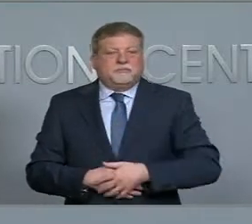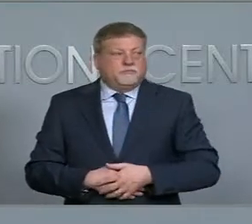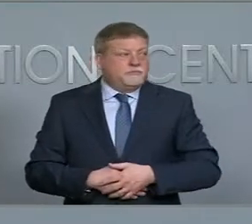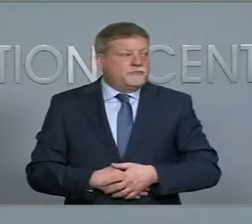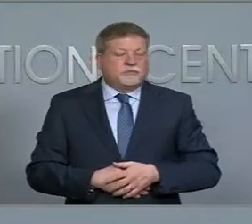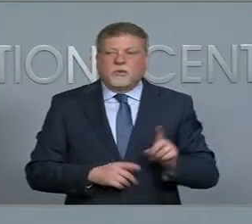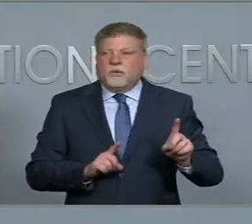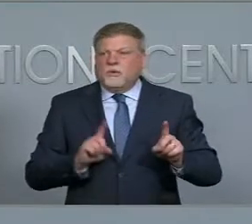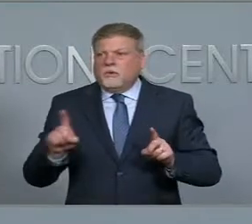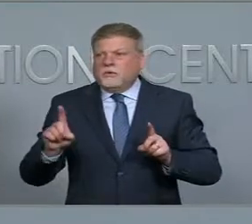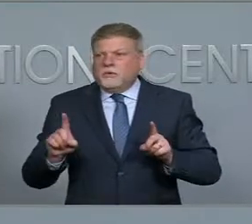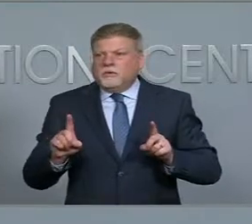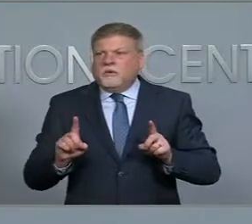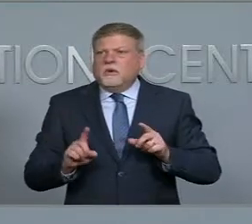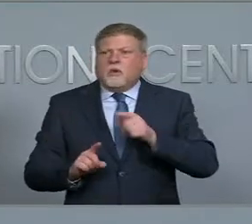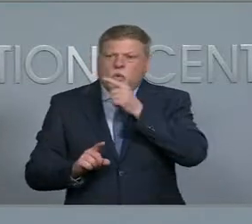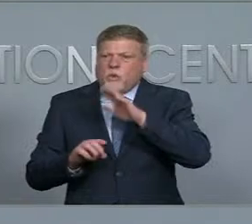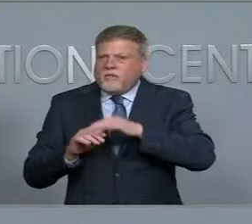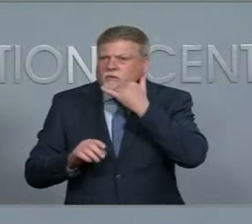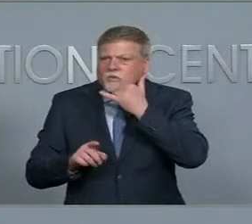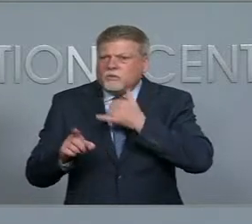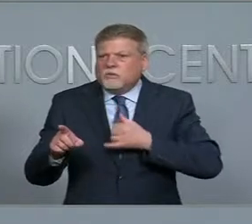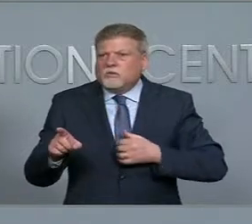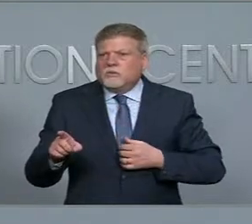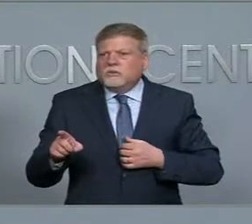Yes. Who's online?